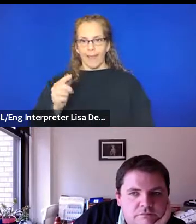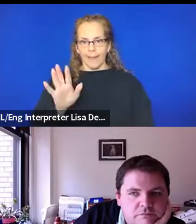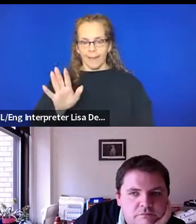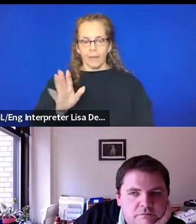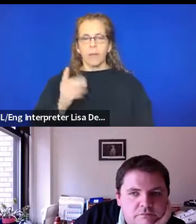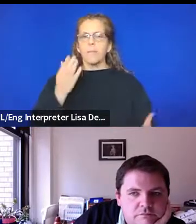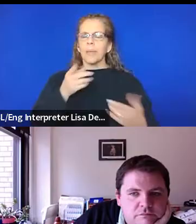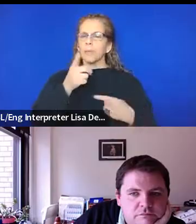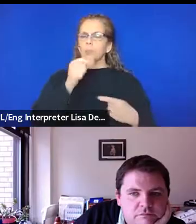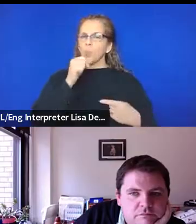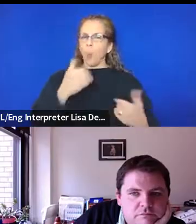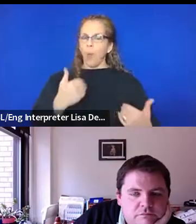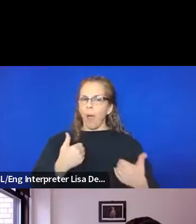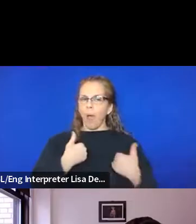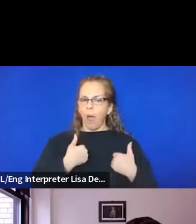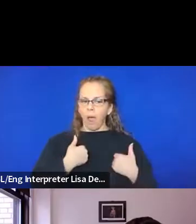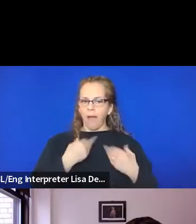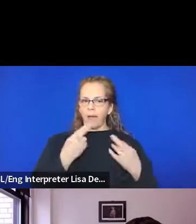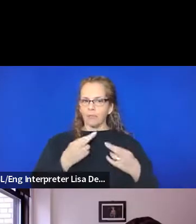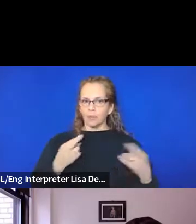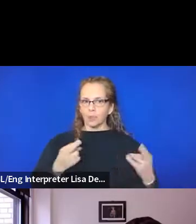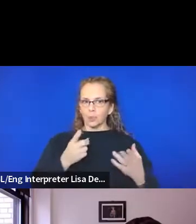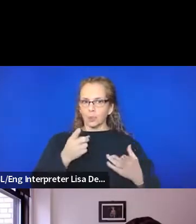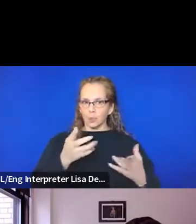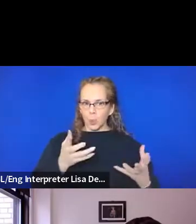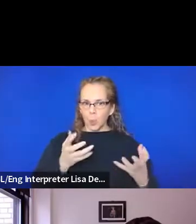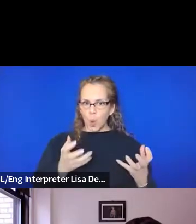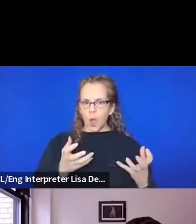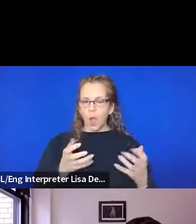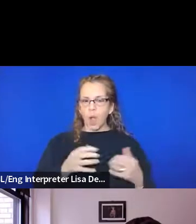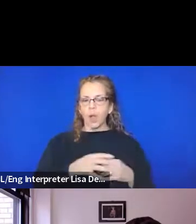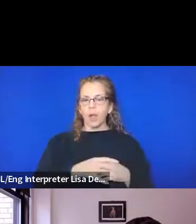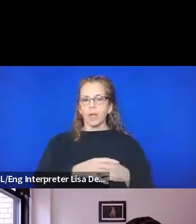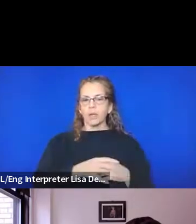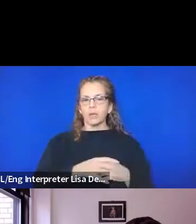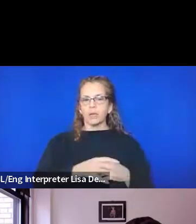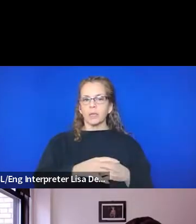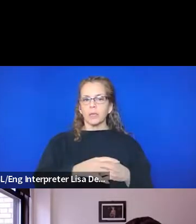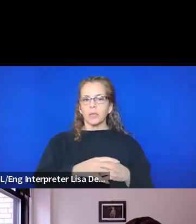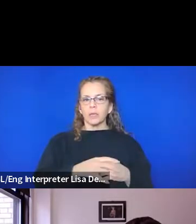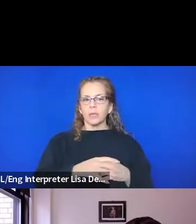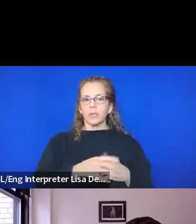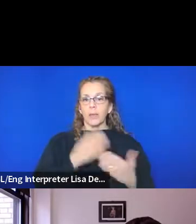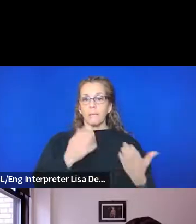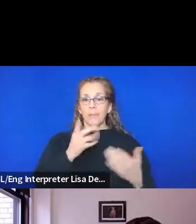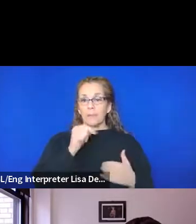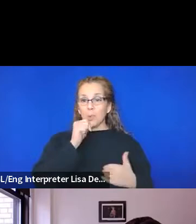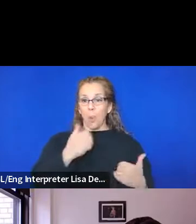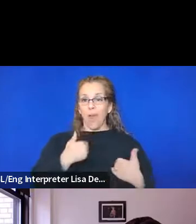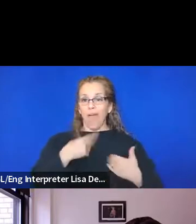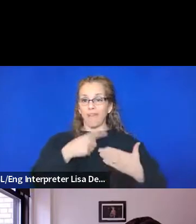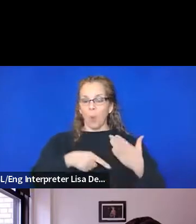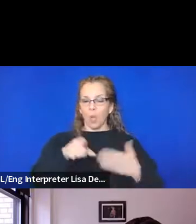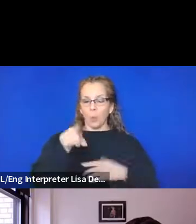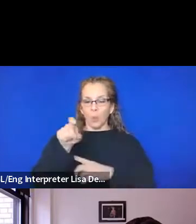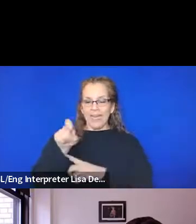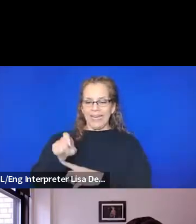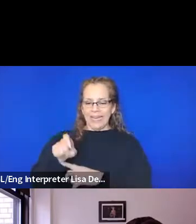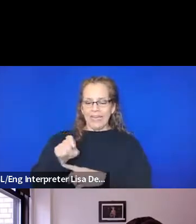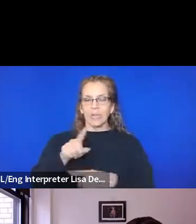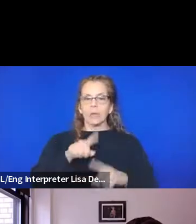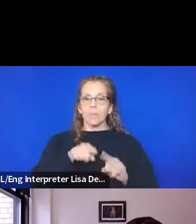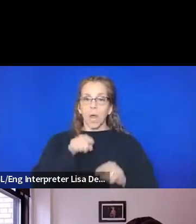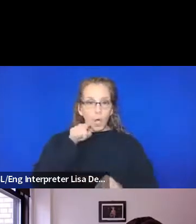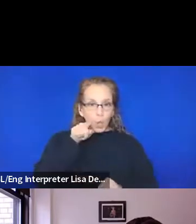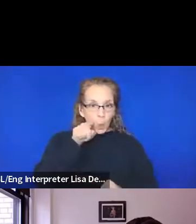the resources that you wish for. You may not have the resources that you need, but you get to decide what you do with what